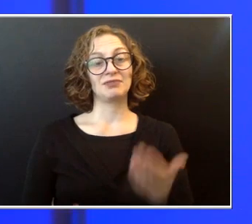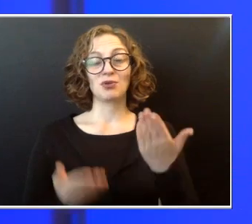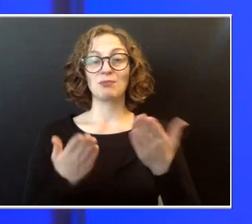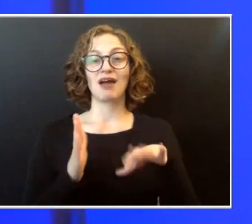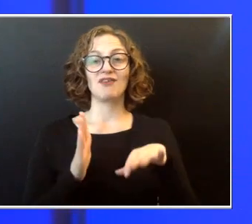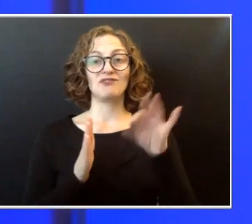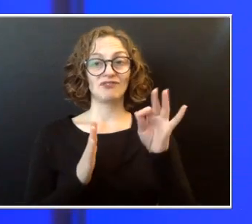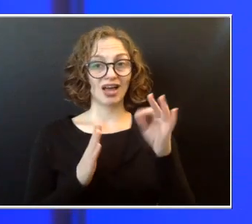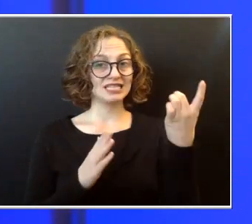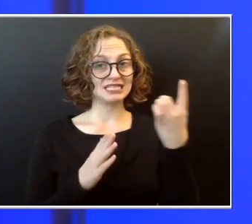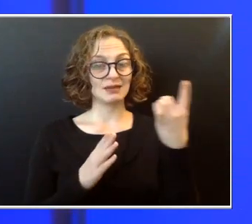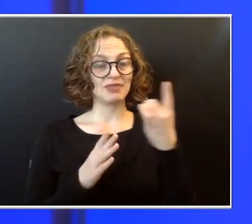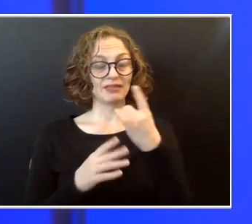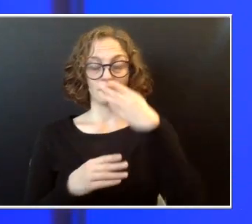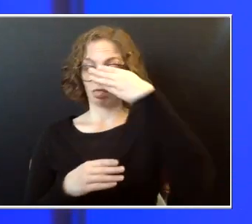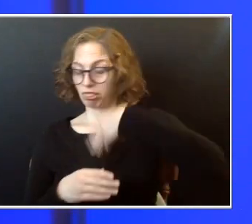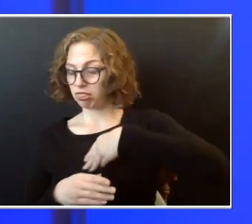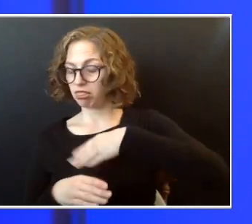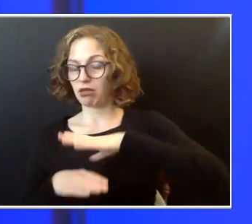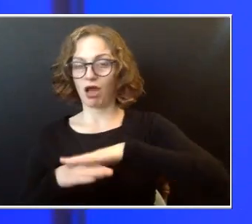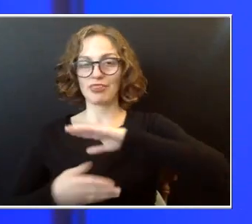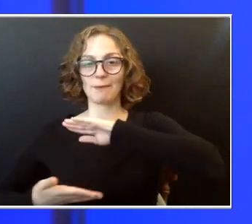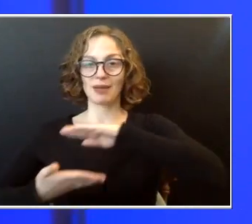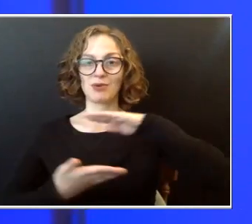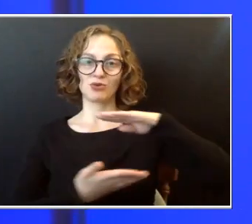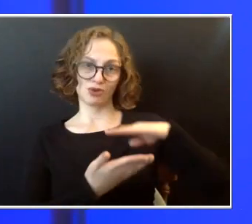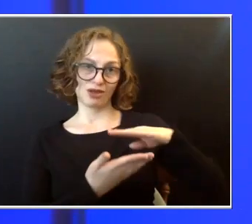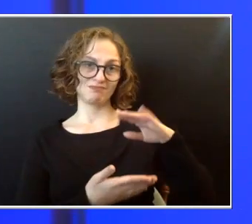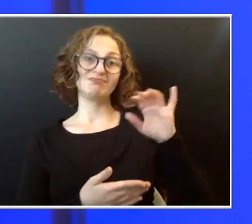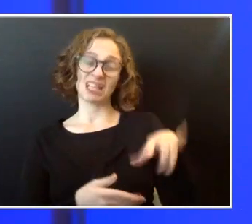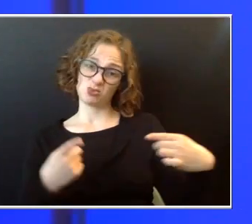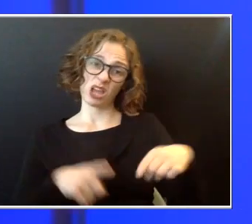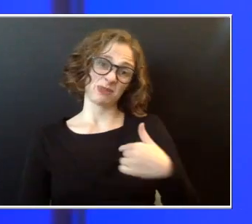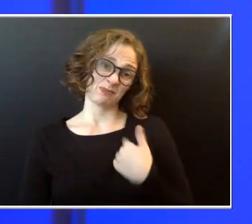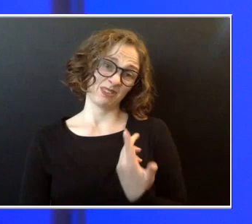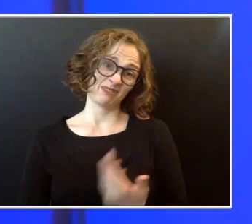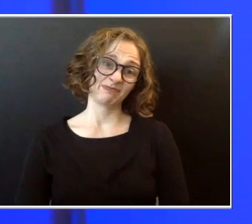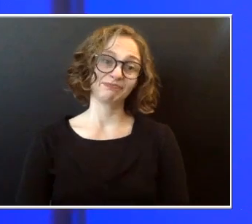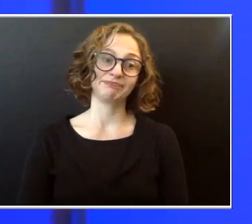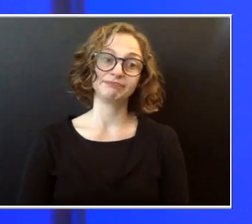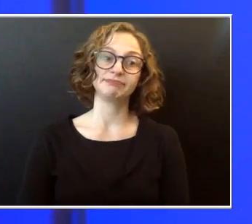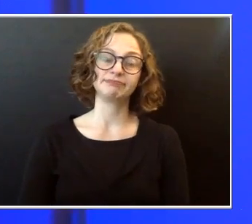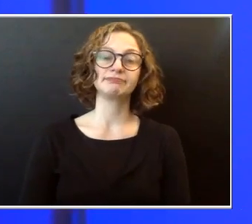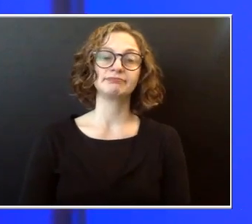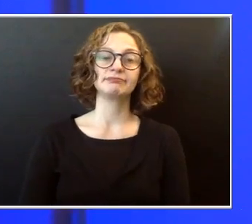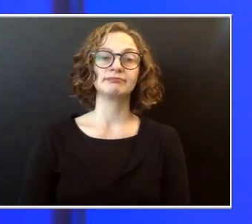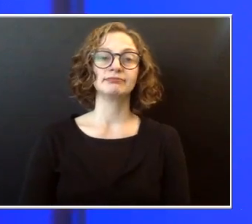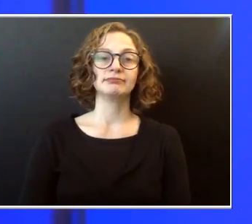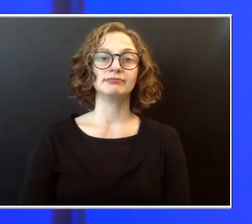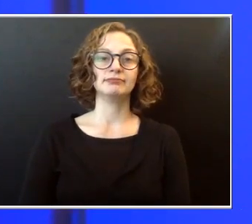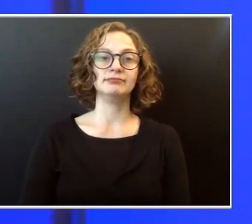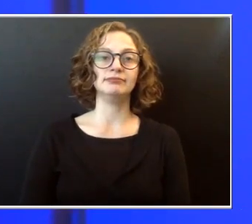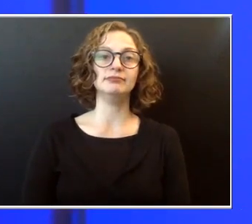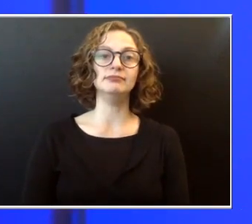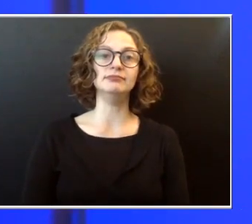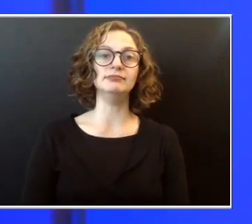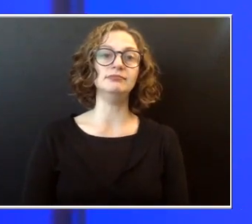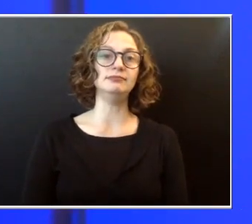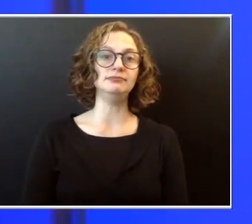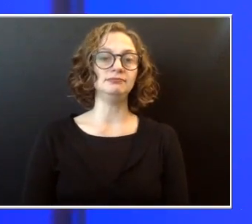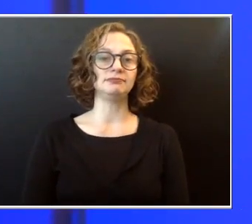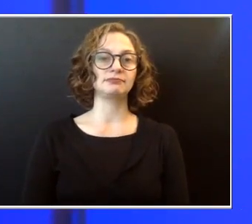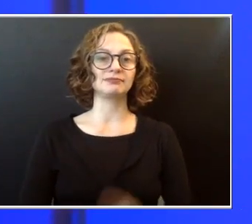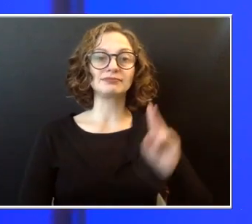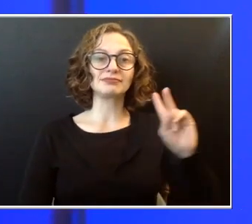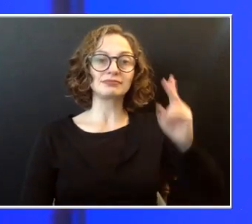catch, which was in my case. So just second opinion is that, okay,